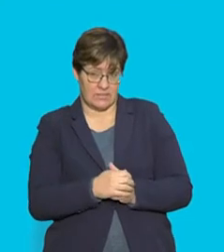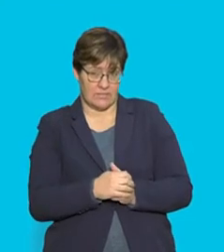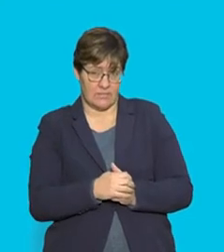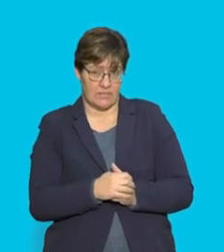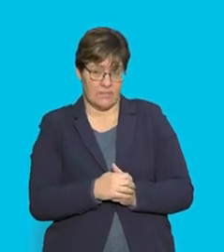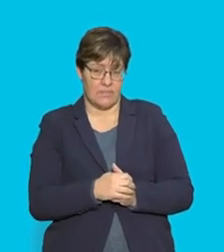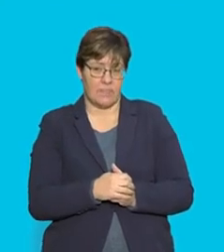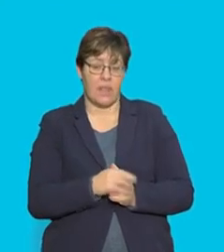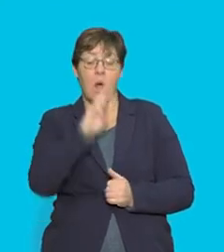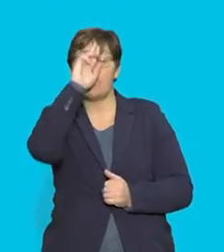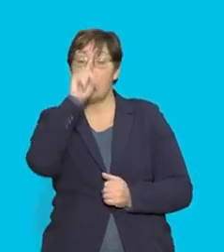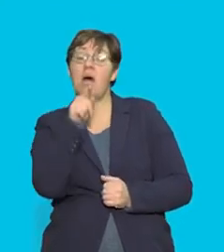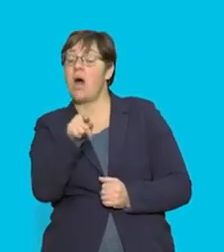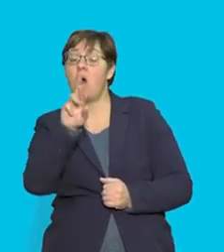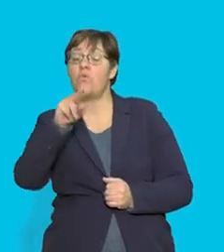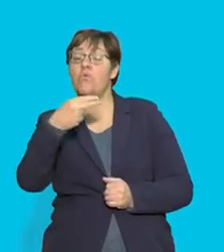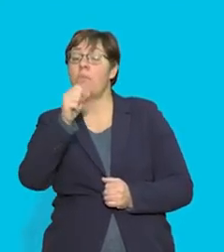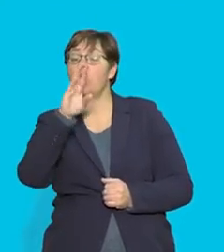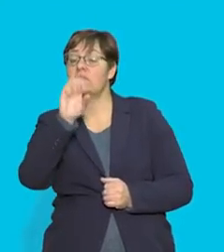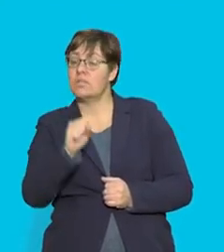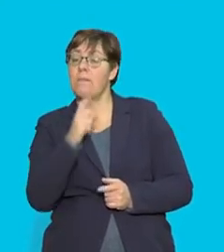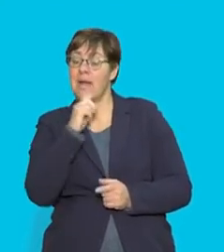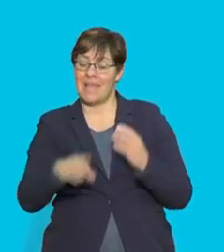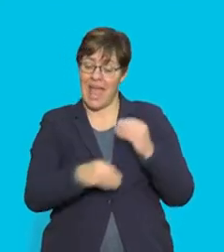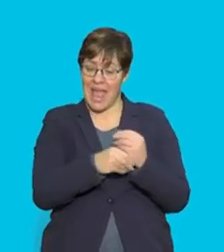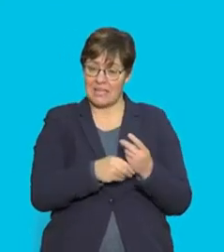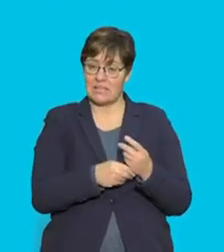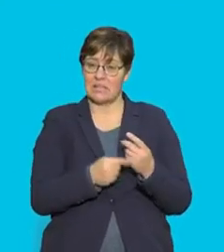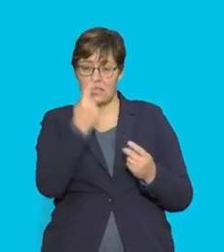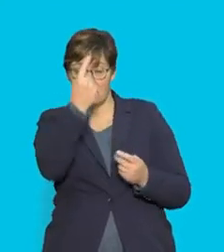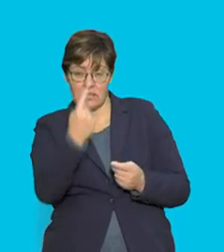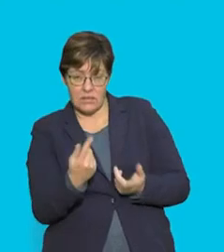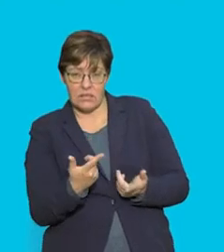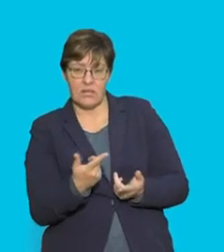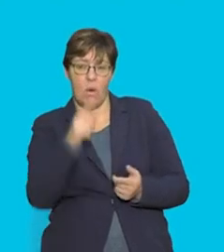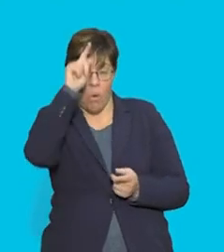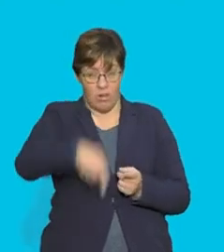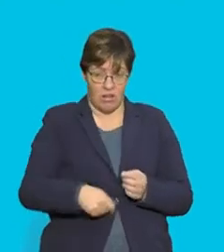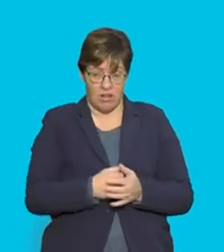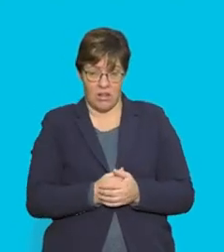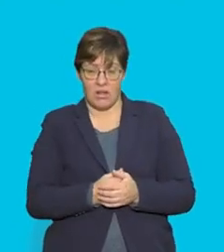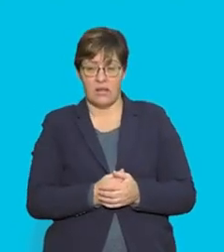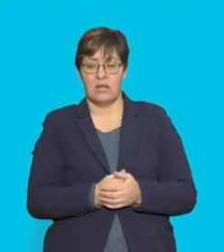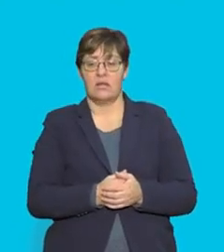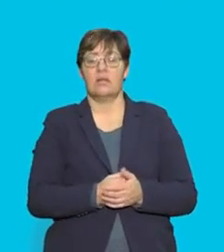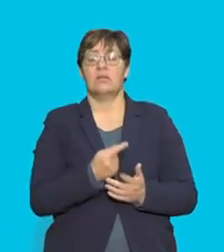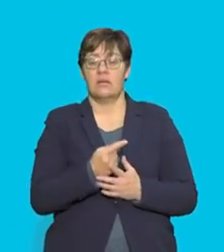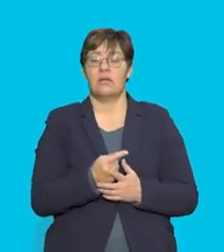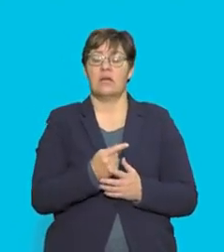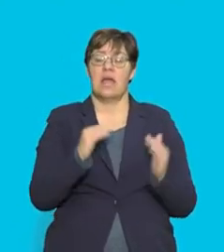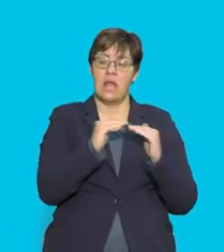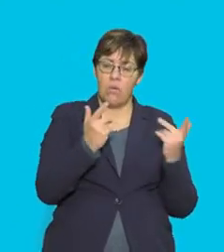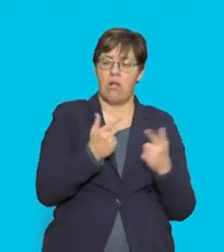let's quickly, again, remember I said you must add either all the sides are equal, diagonals bisect